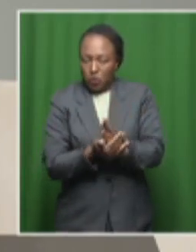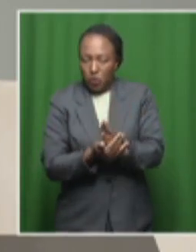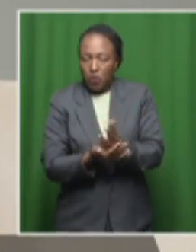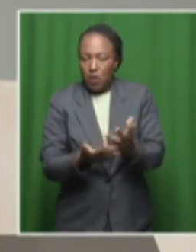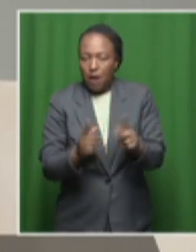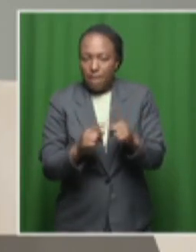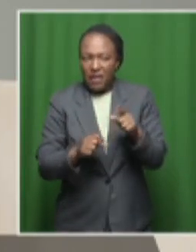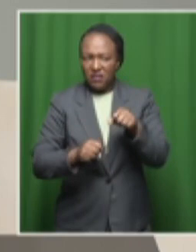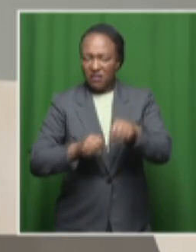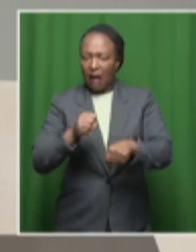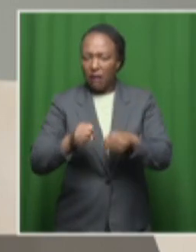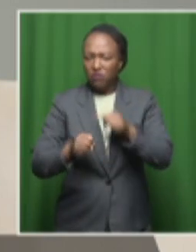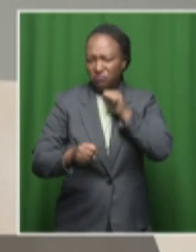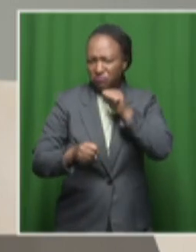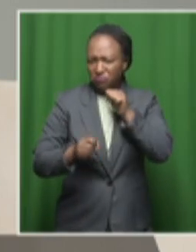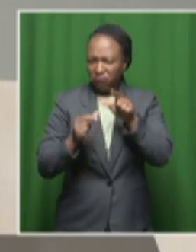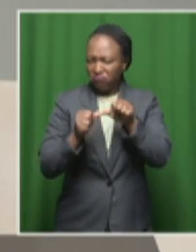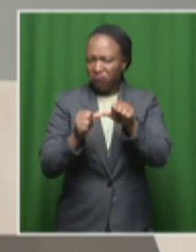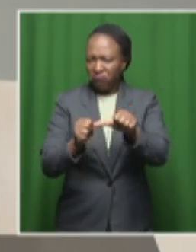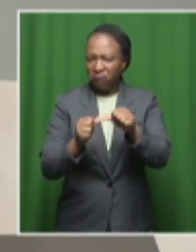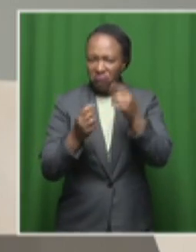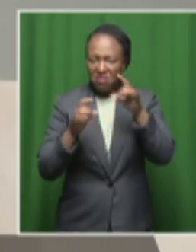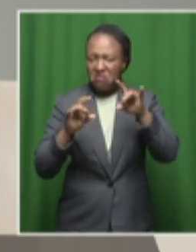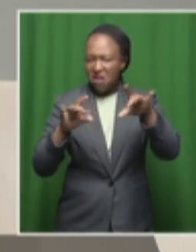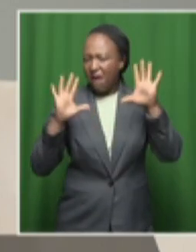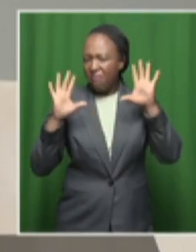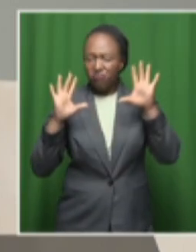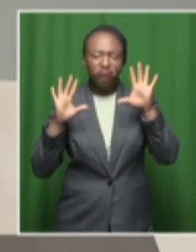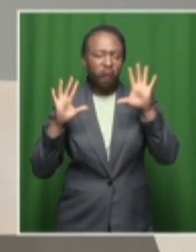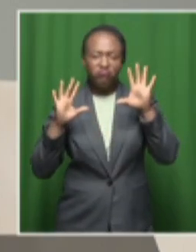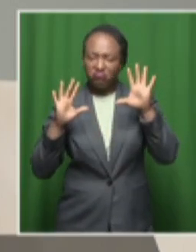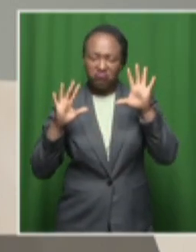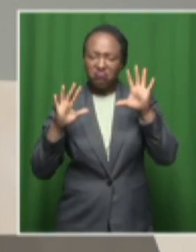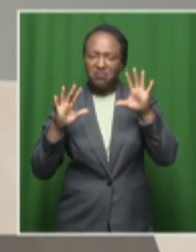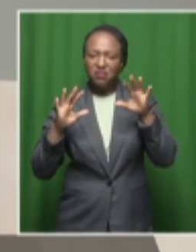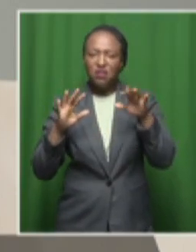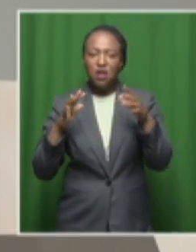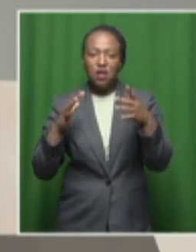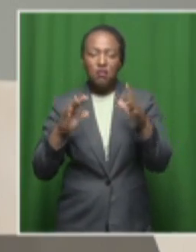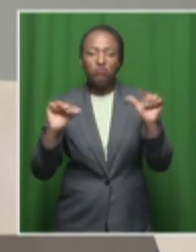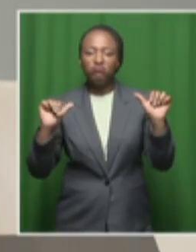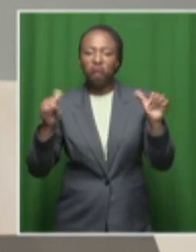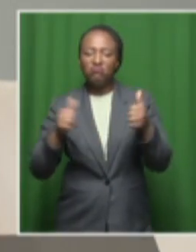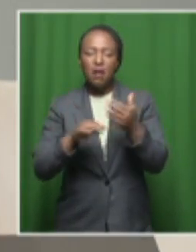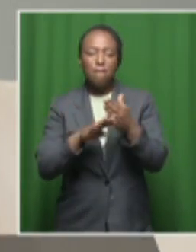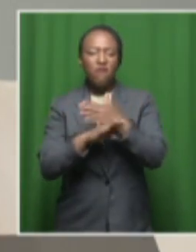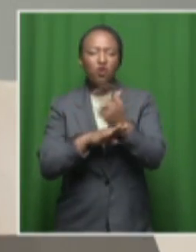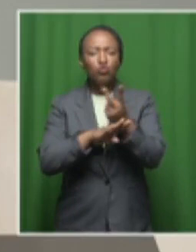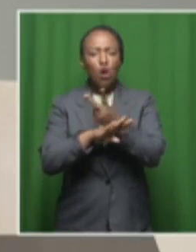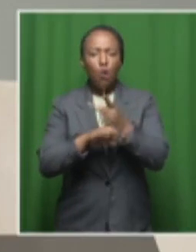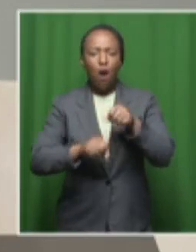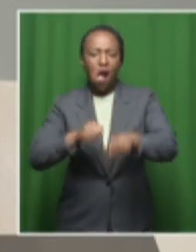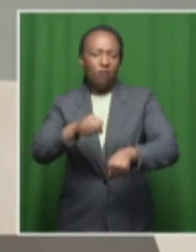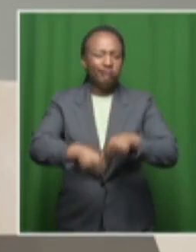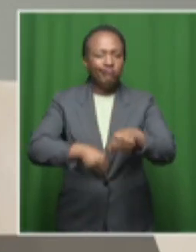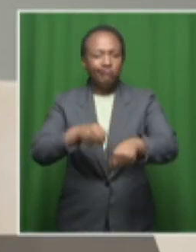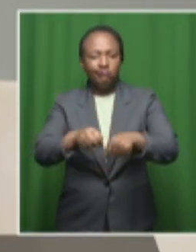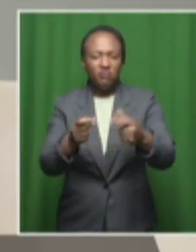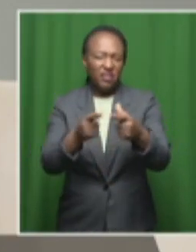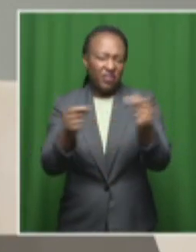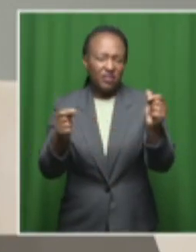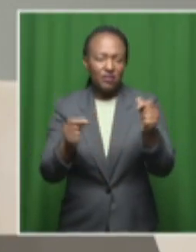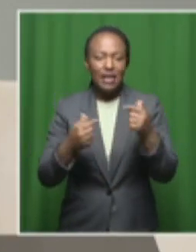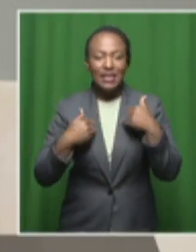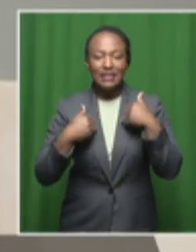from the cyclists. So the competition was quite good. Your elite ones finished, I think, even before 2 hours or so. And those